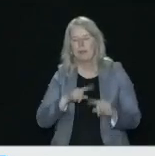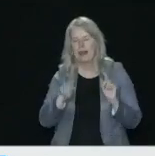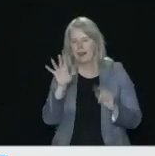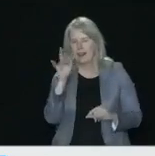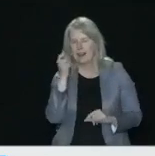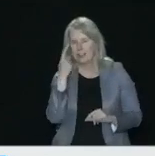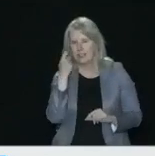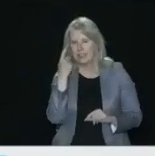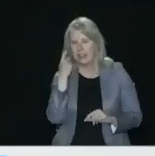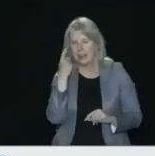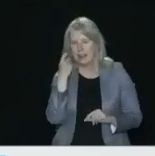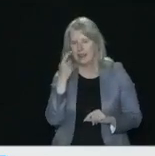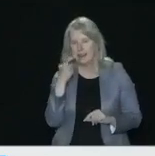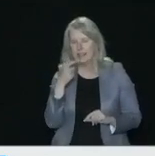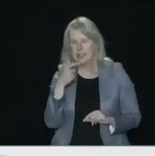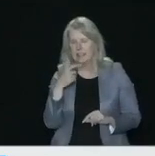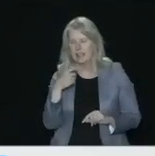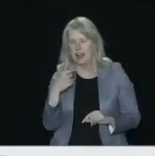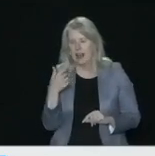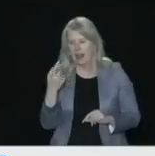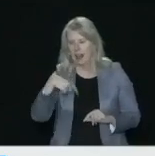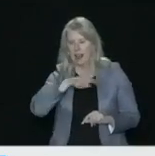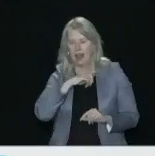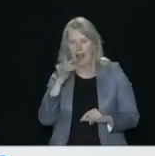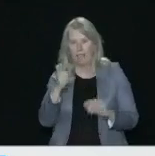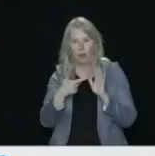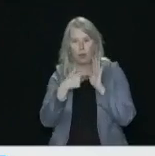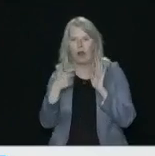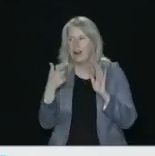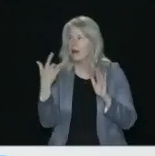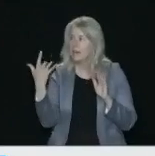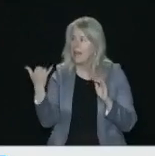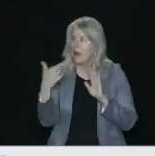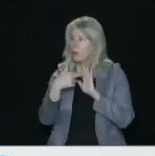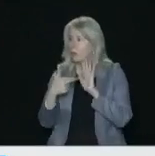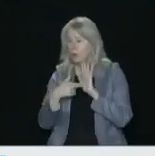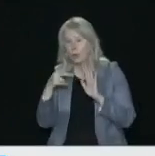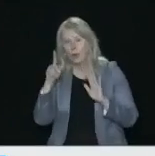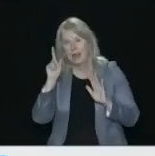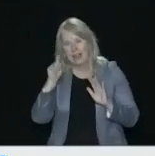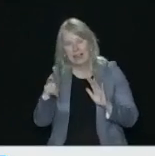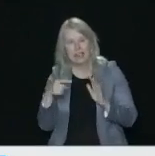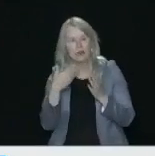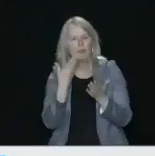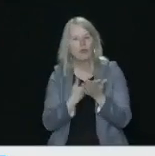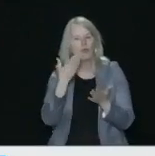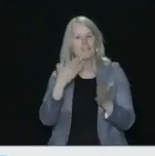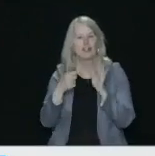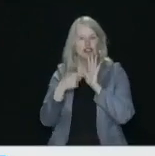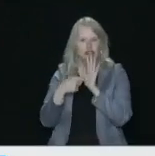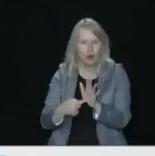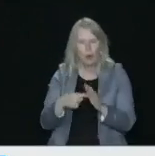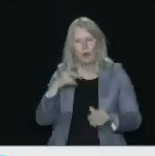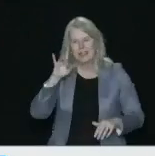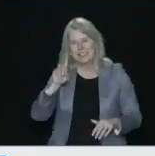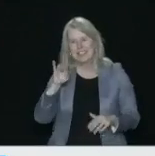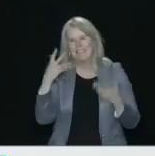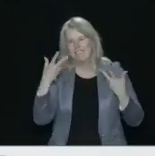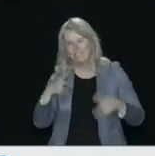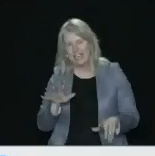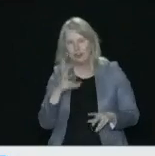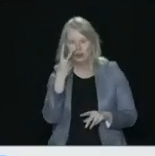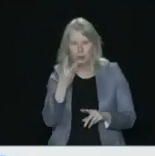is looking at a phased approach of removing some of these policies. And there will be, I